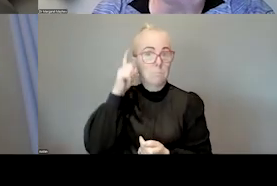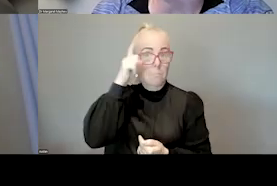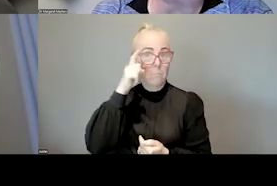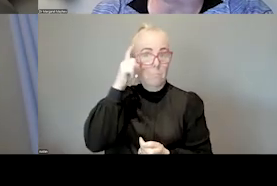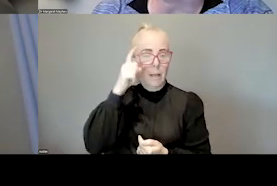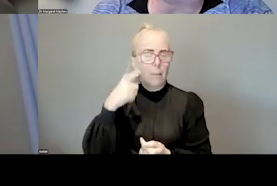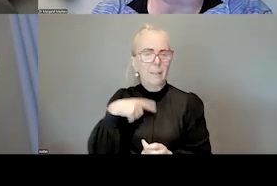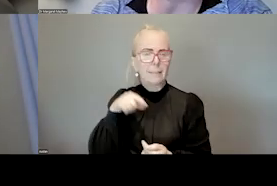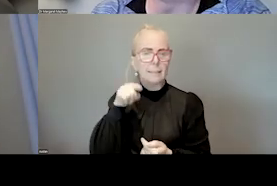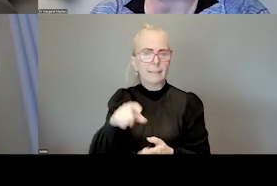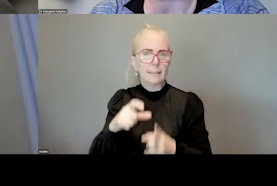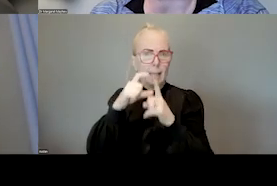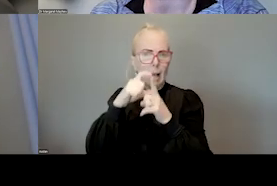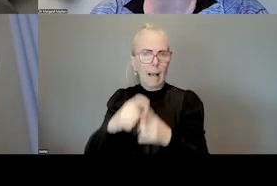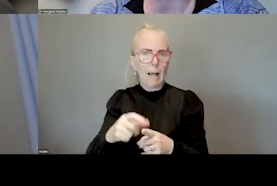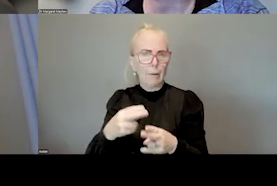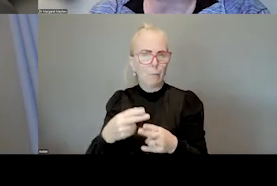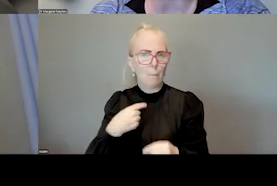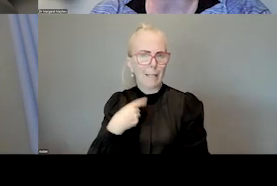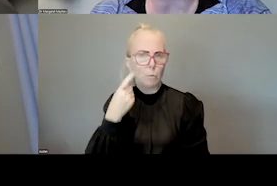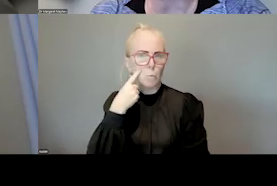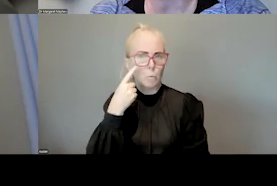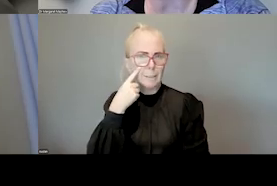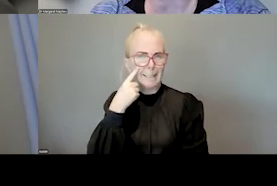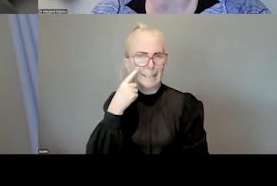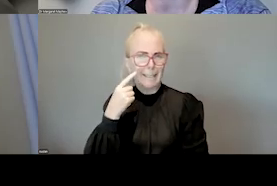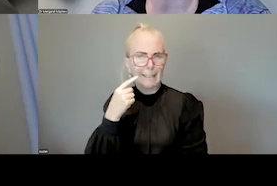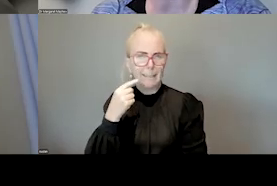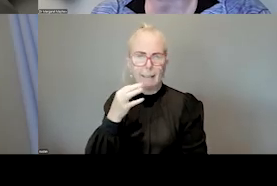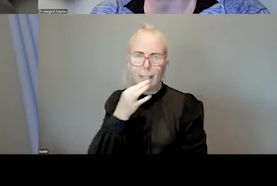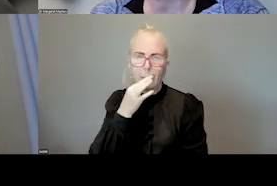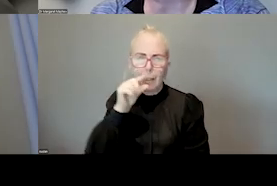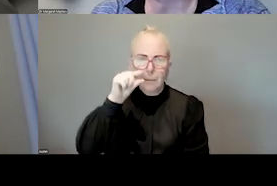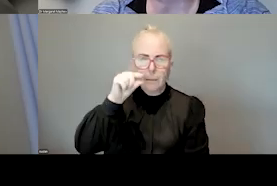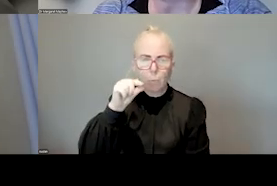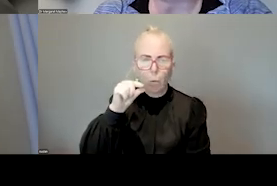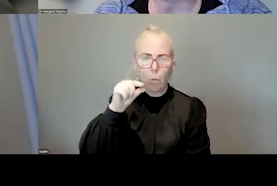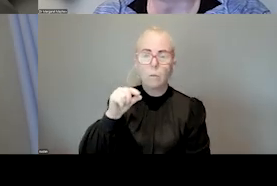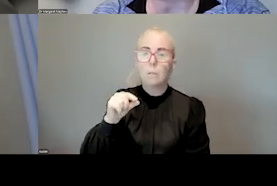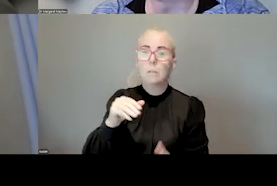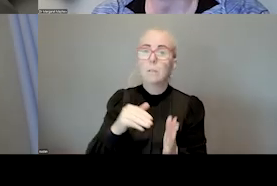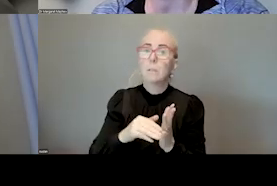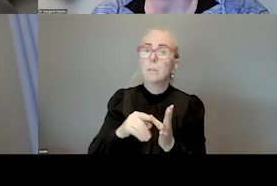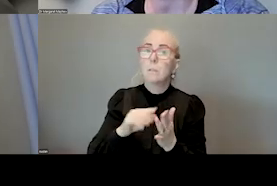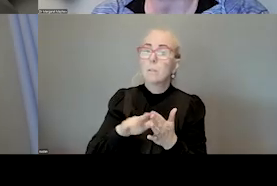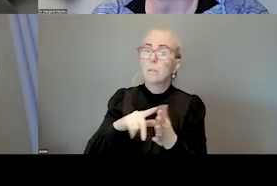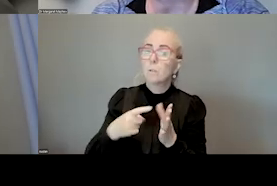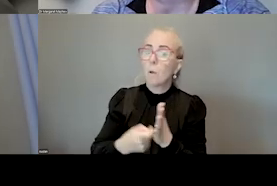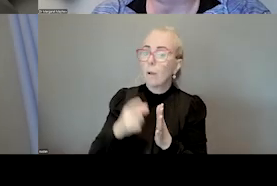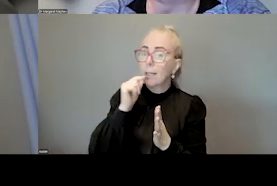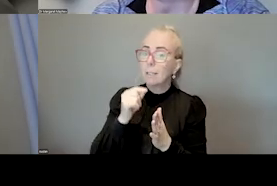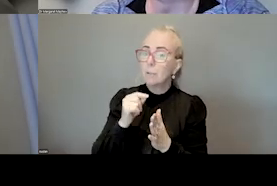hard for me to see on screen, and it might be hard for other people. Just for the budget section, Zoha, would you be able to share some of the slides that